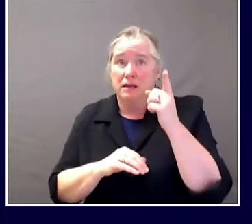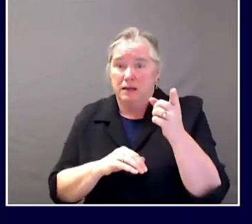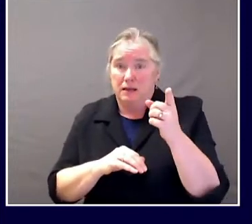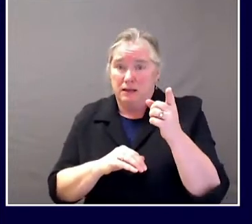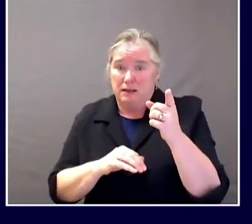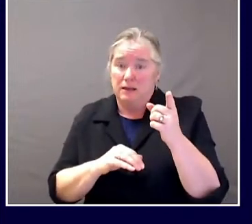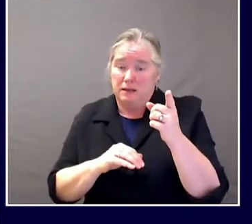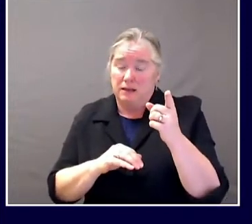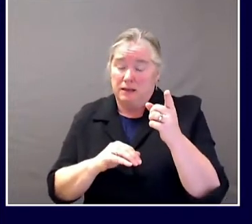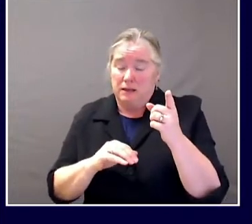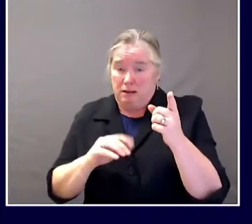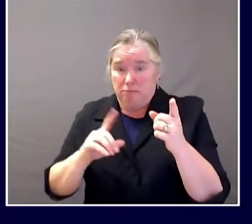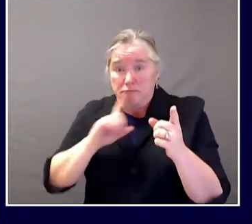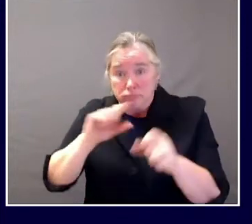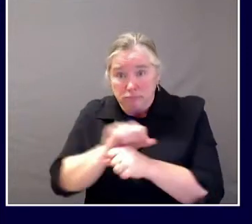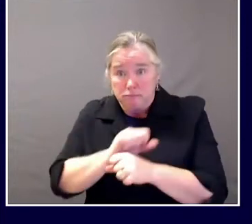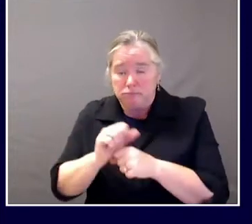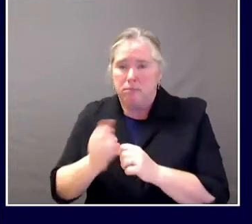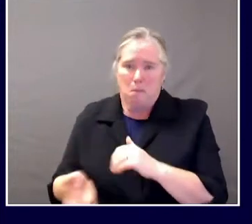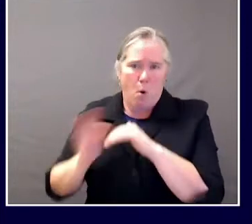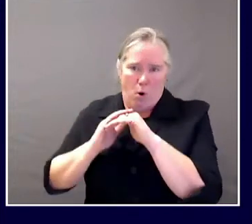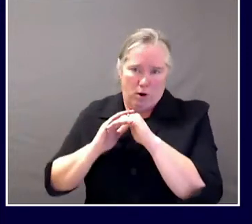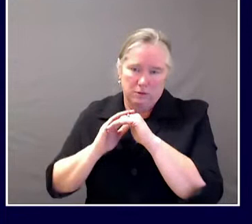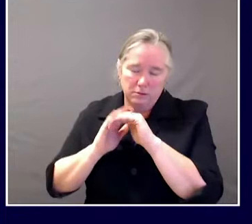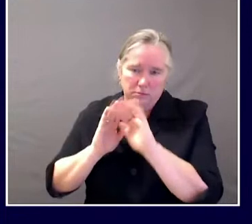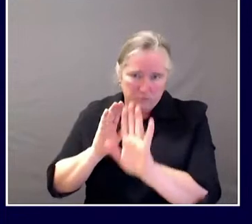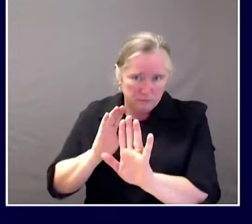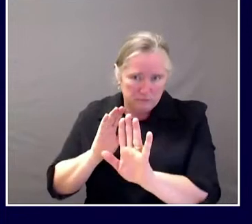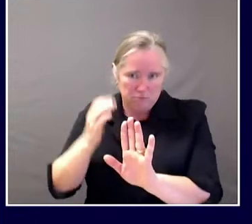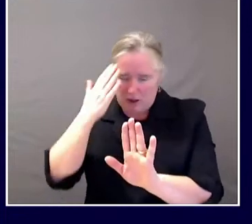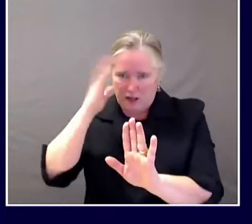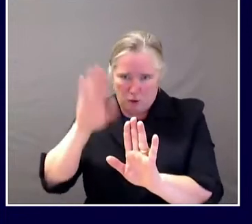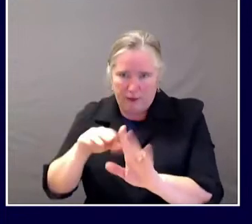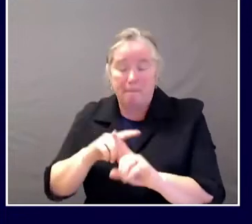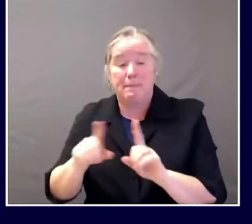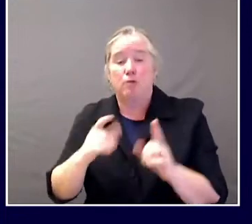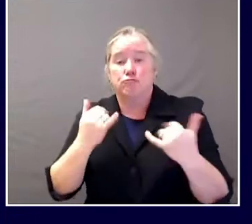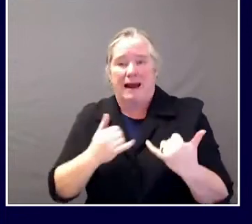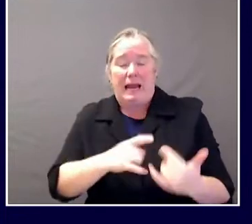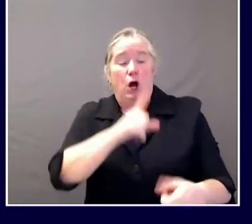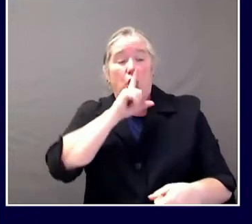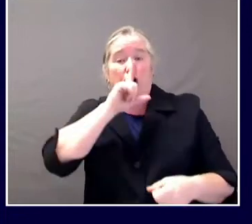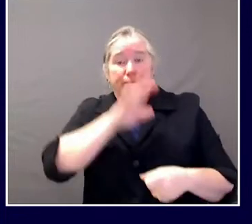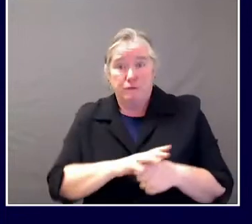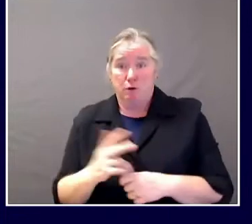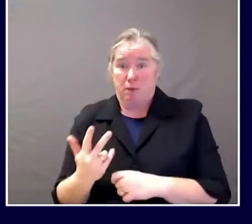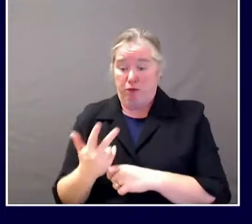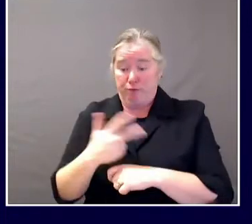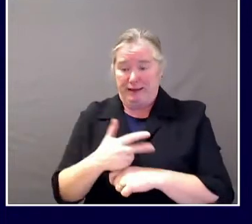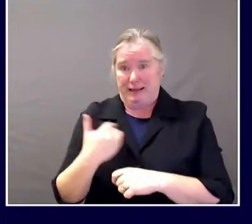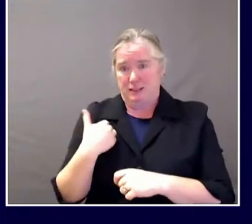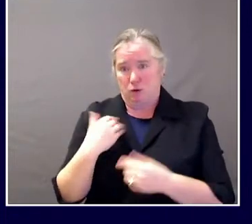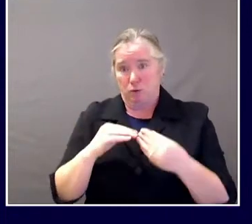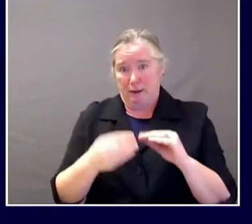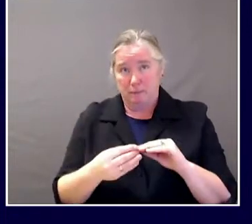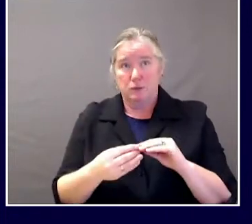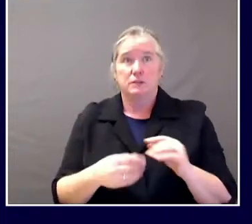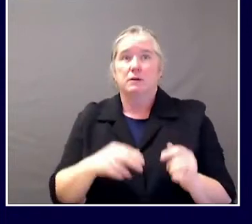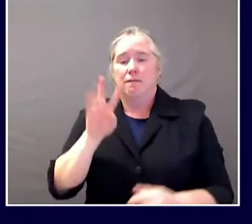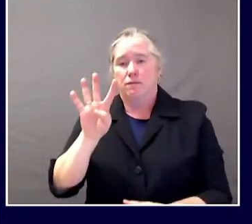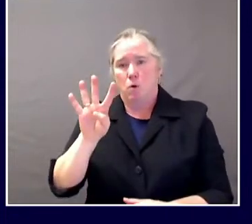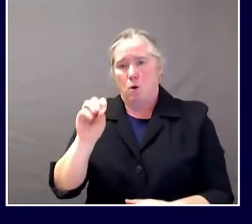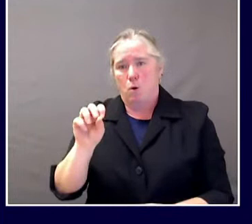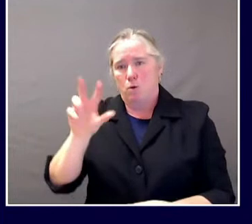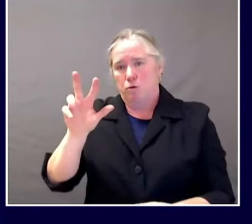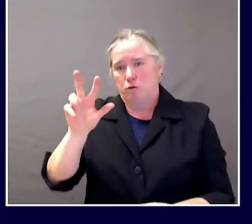higher, but that is all that I can confirm at this time. We hope that tomorrow we will get reports from the latter half